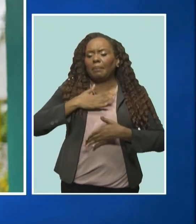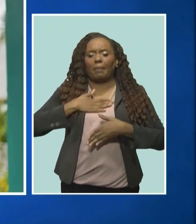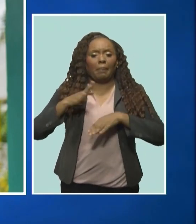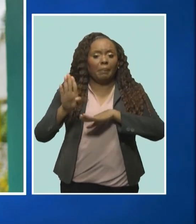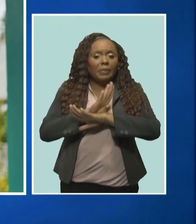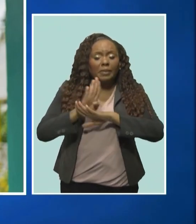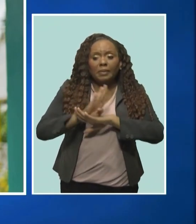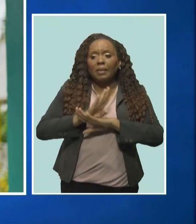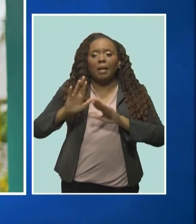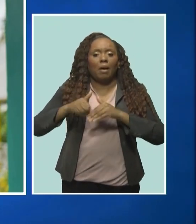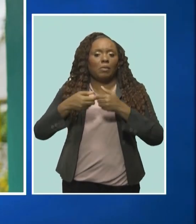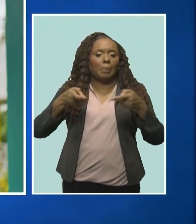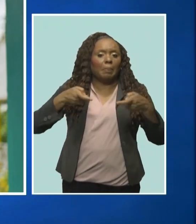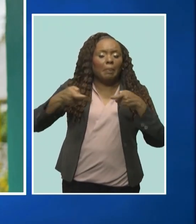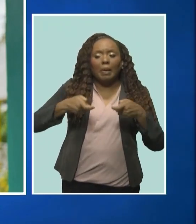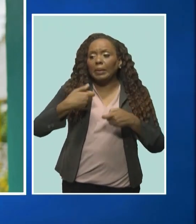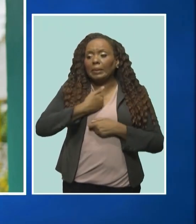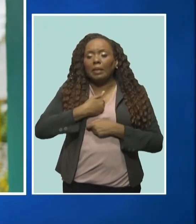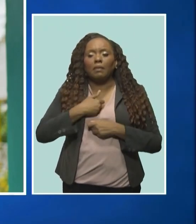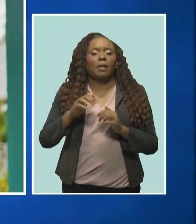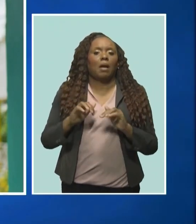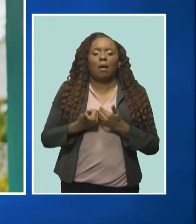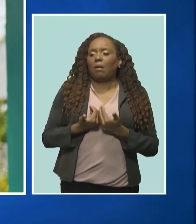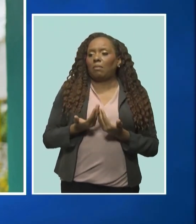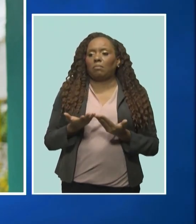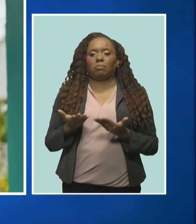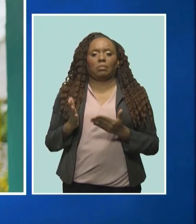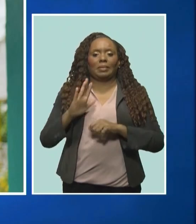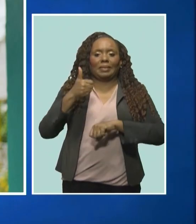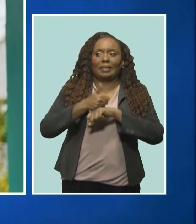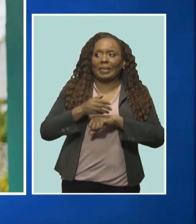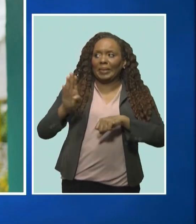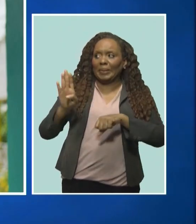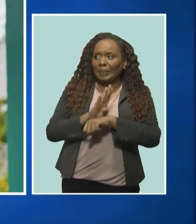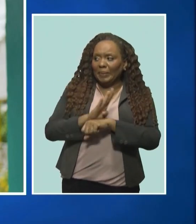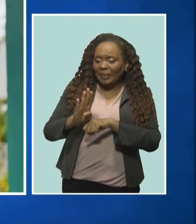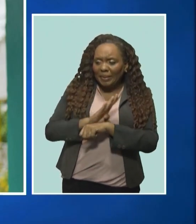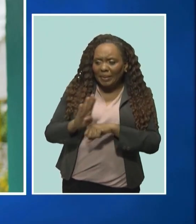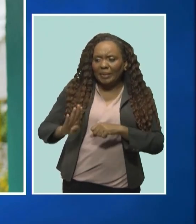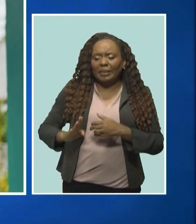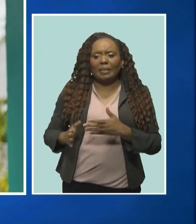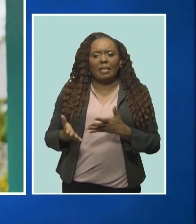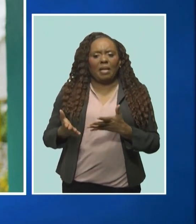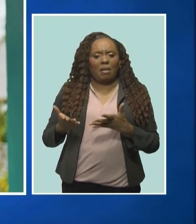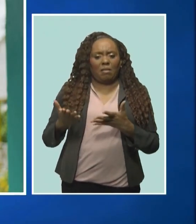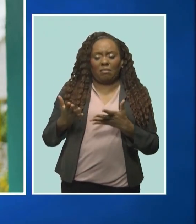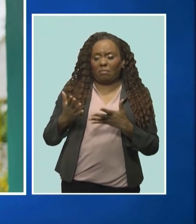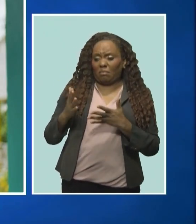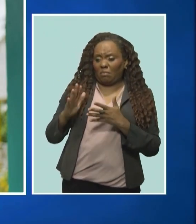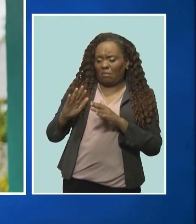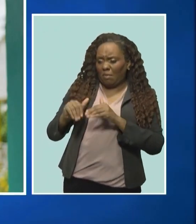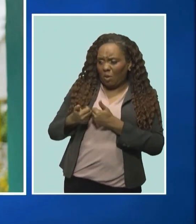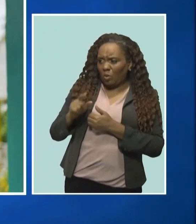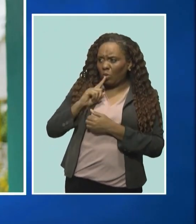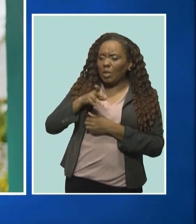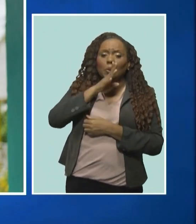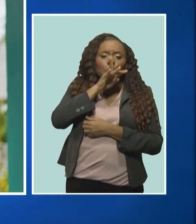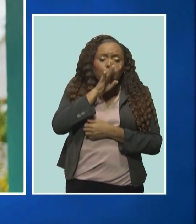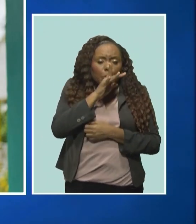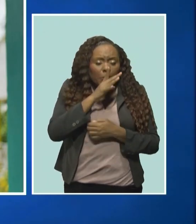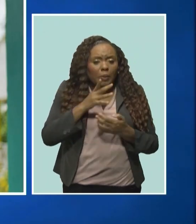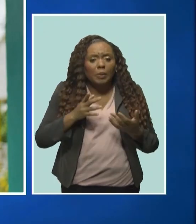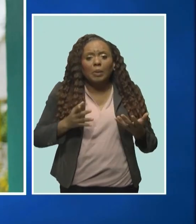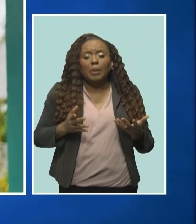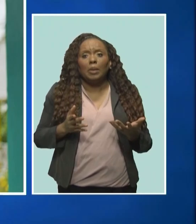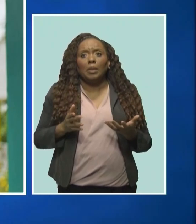how to manage yourself, how to sustain certain works around the area, how to take care of yourself, how to speak, how